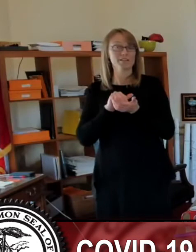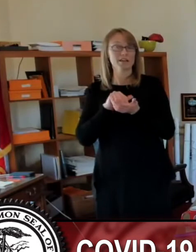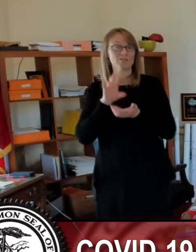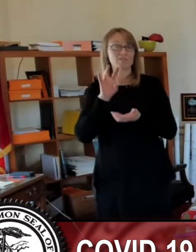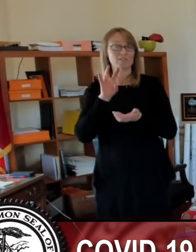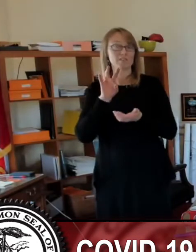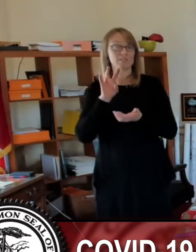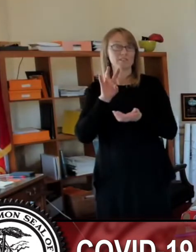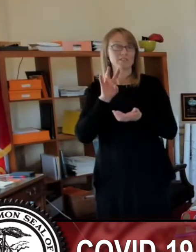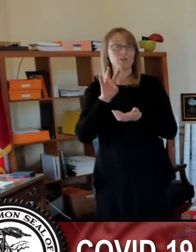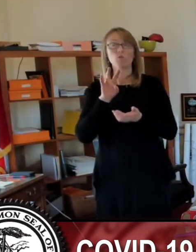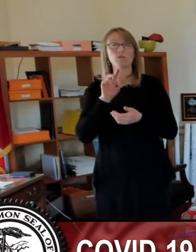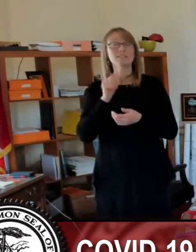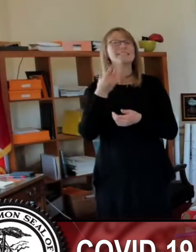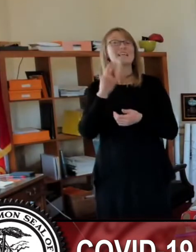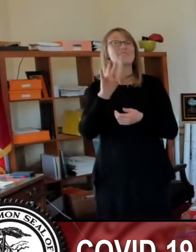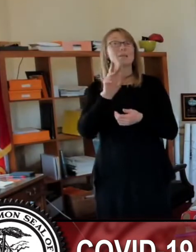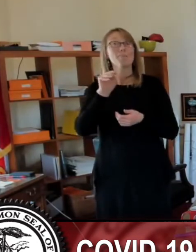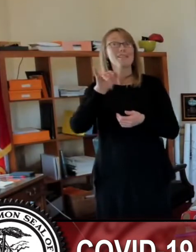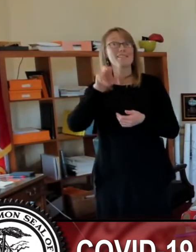gotten. So that's number one.